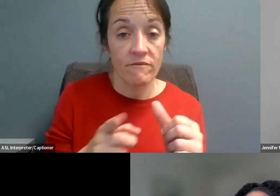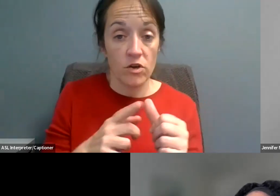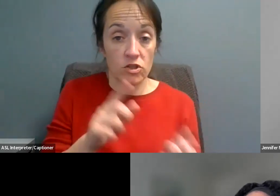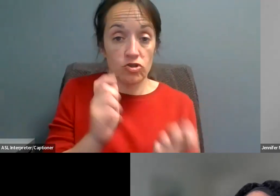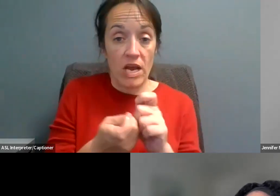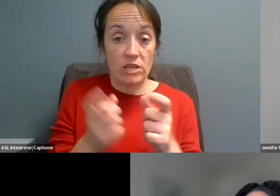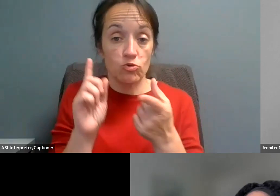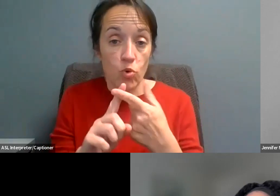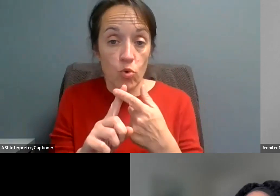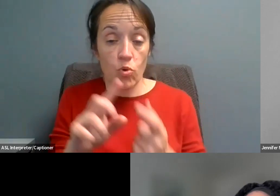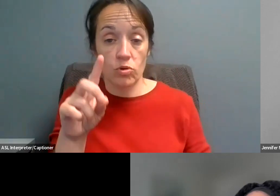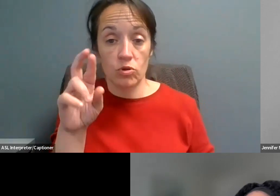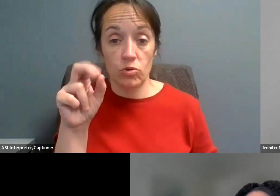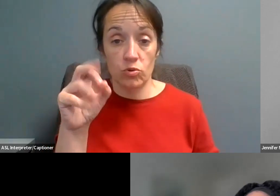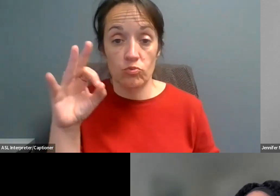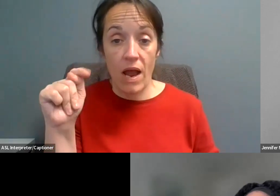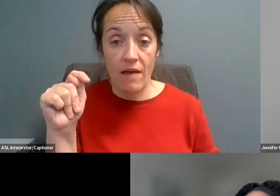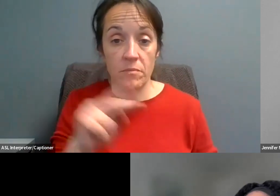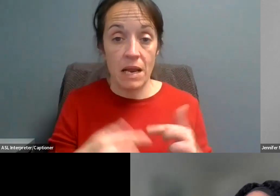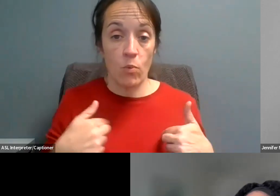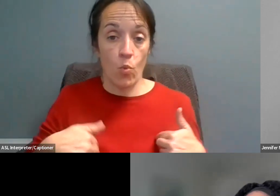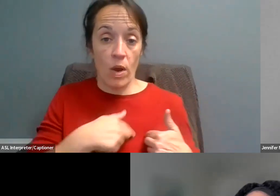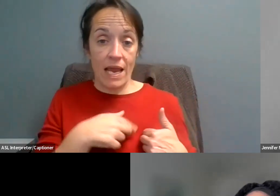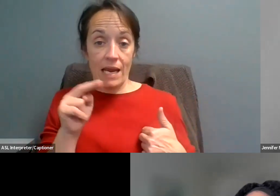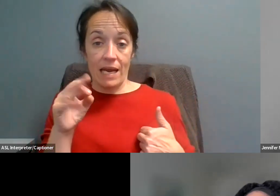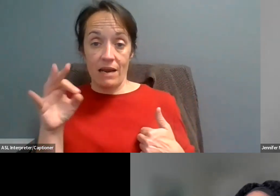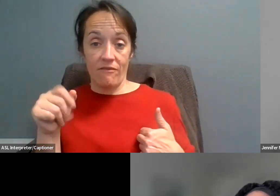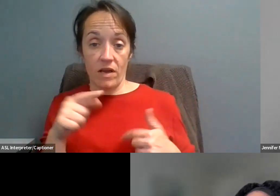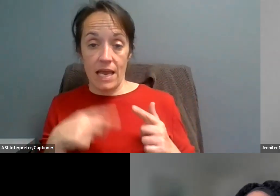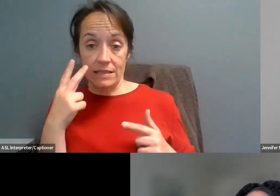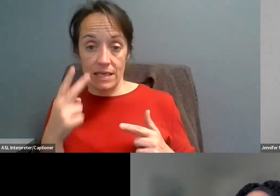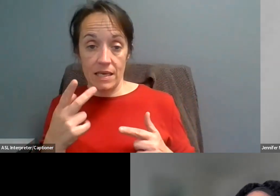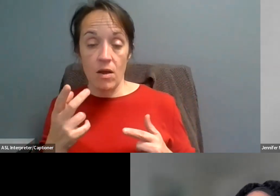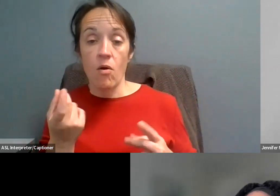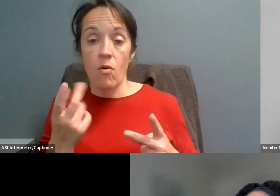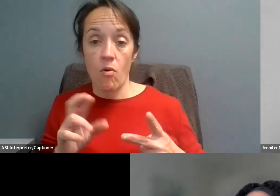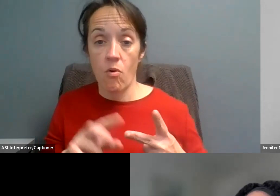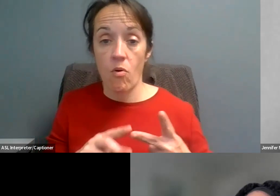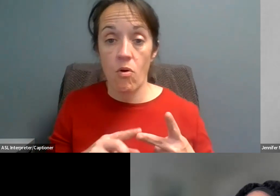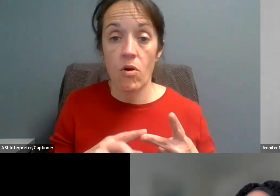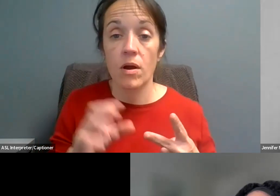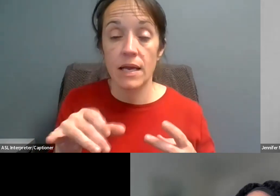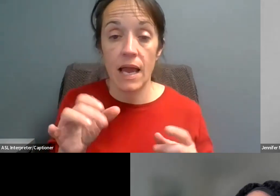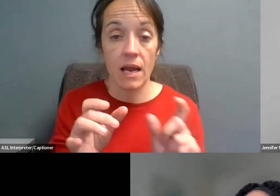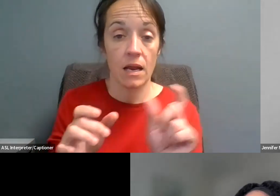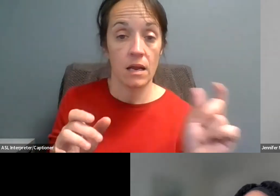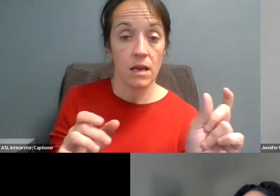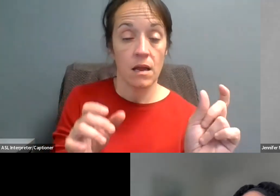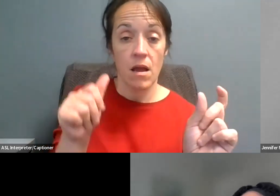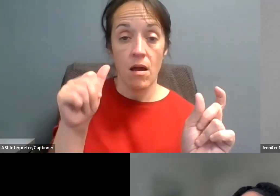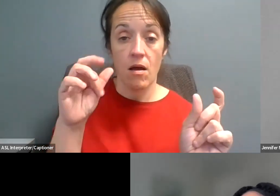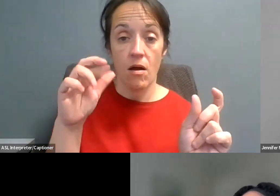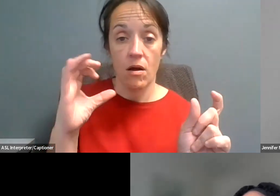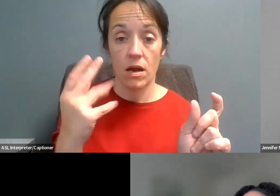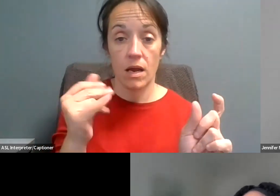we can't see it on the NIFA side, or you can put archive or delete in the front of the title, which will sort of help with cleanup when we get